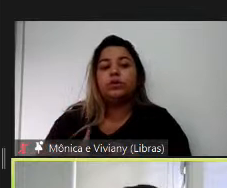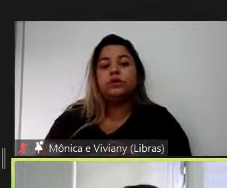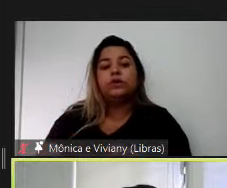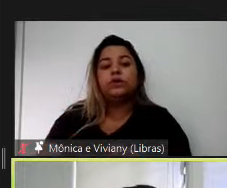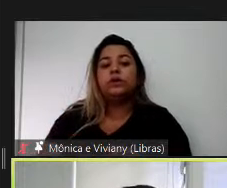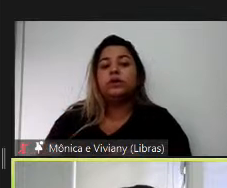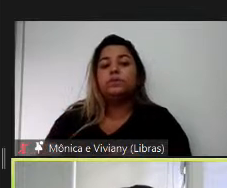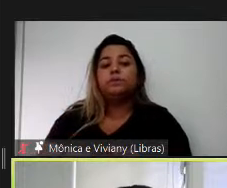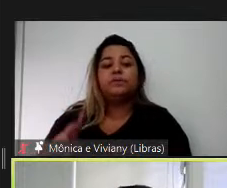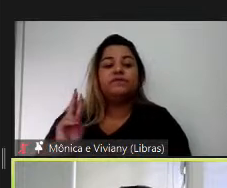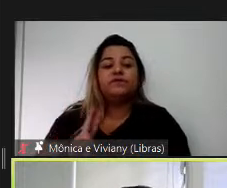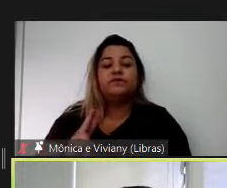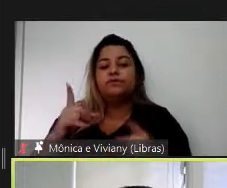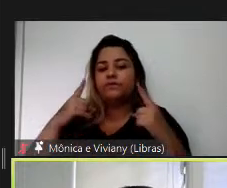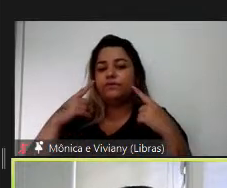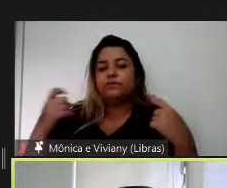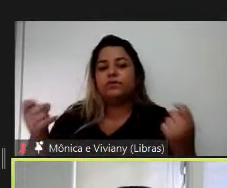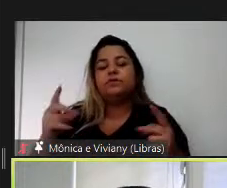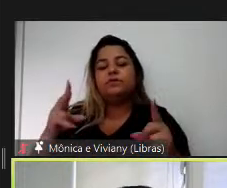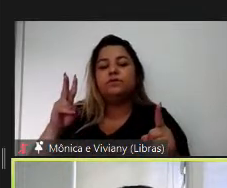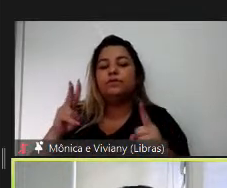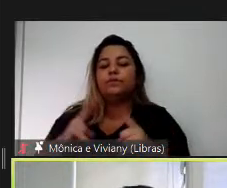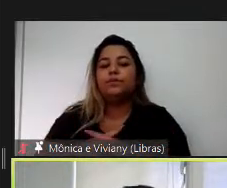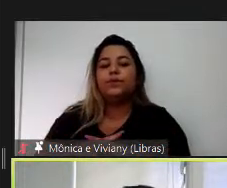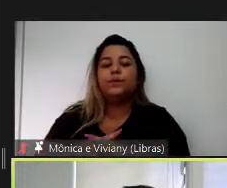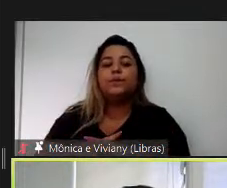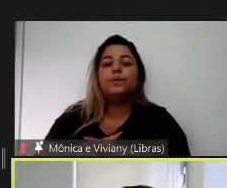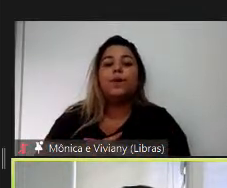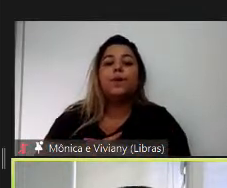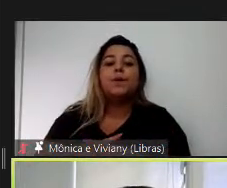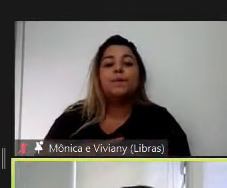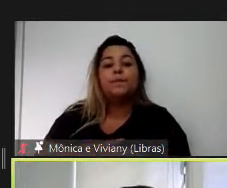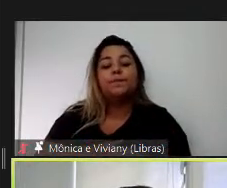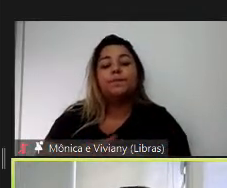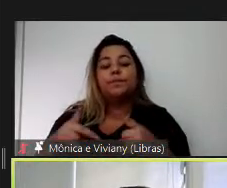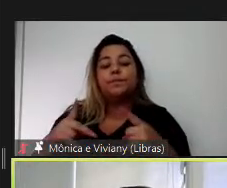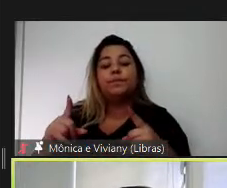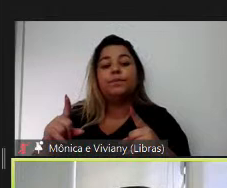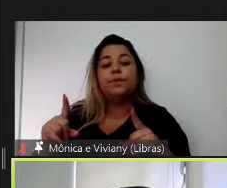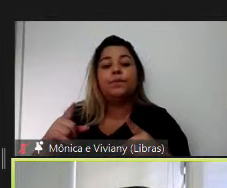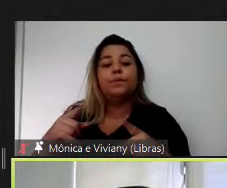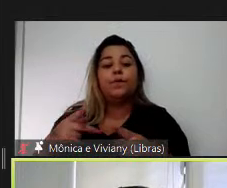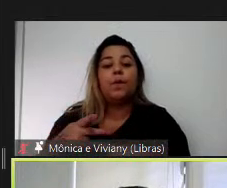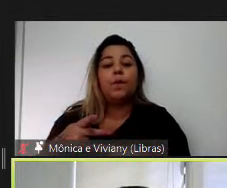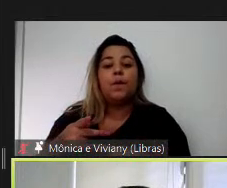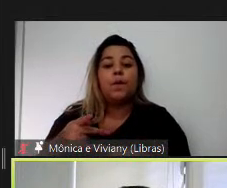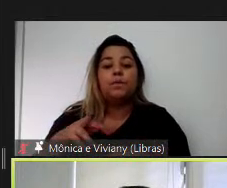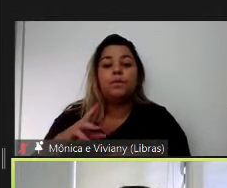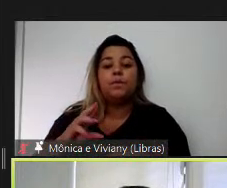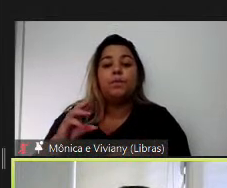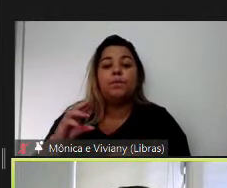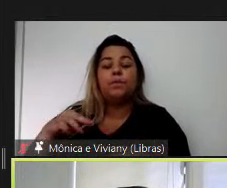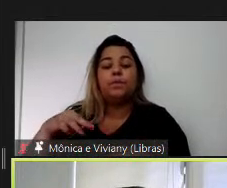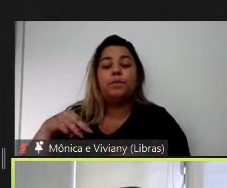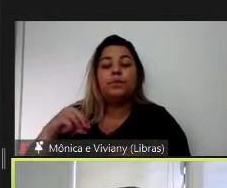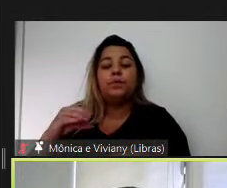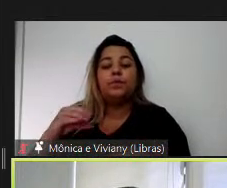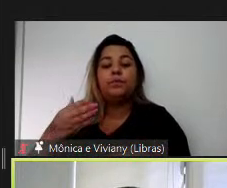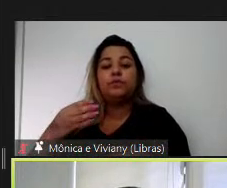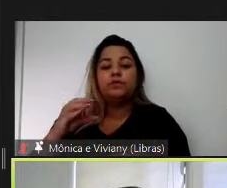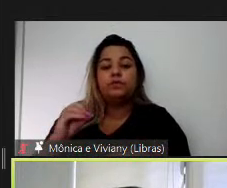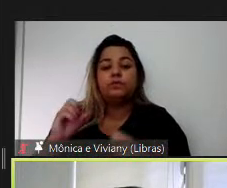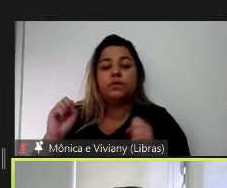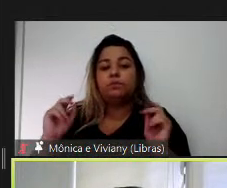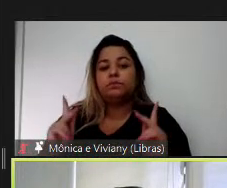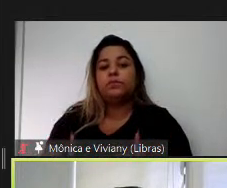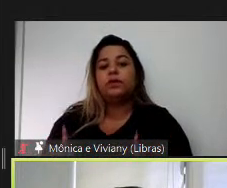food, the nutrition also one, the National Policy of Food and Nutrition. So these are policies that talk about